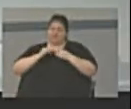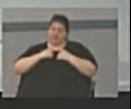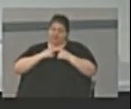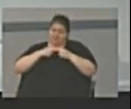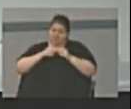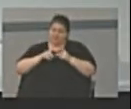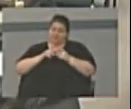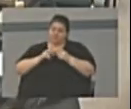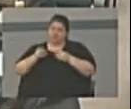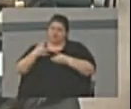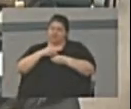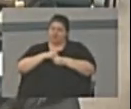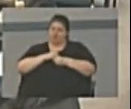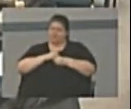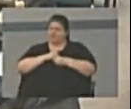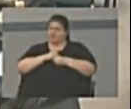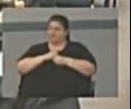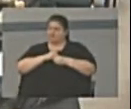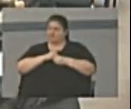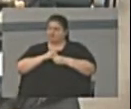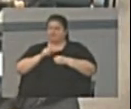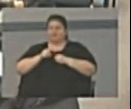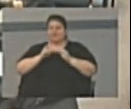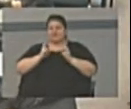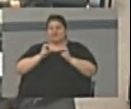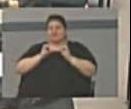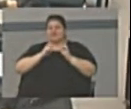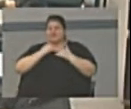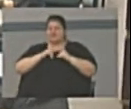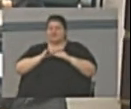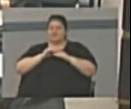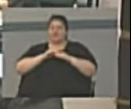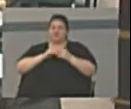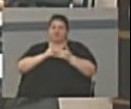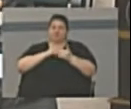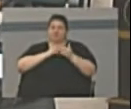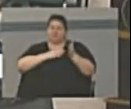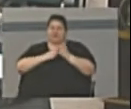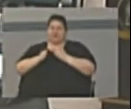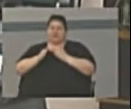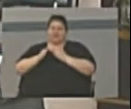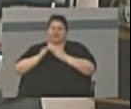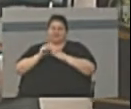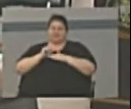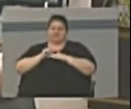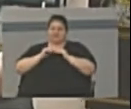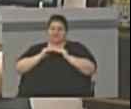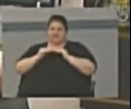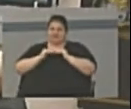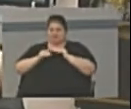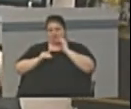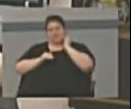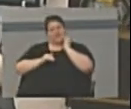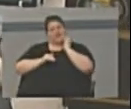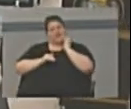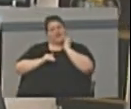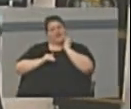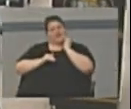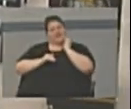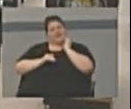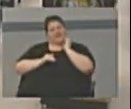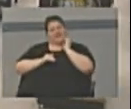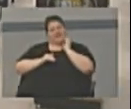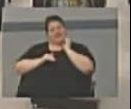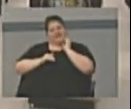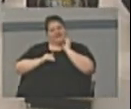the first time since we're in the pre-planning stage. So I encourage you to follow us, disseminate as much information and the word as you can, because we want to make sure that